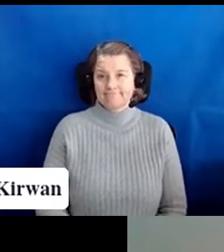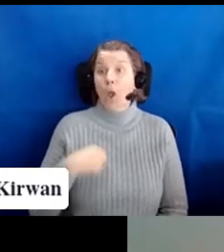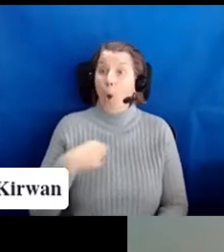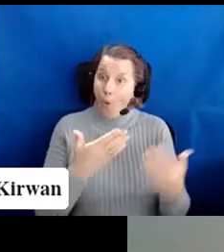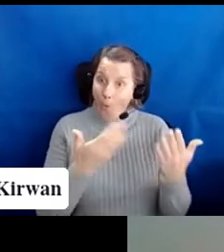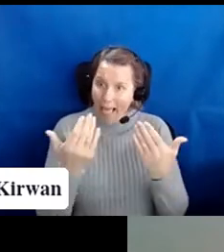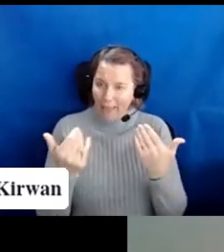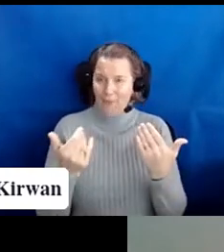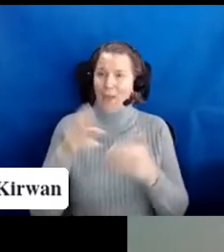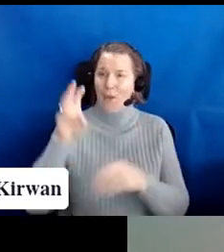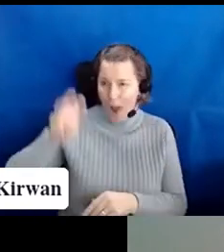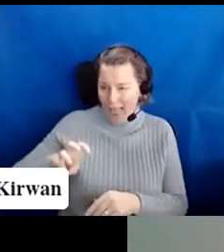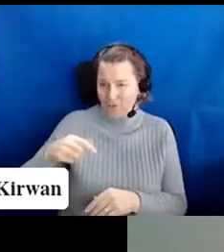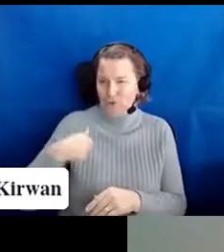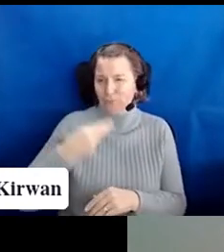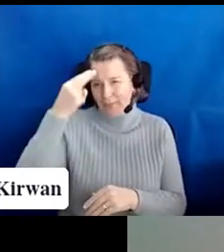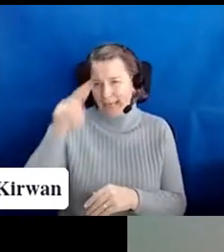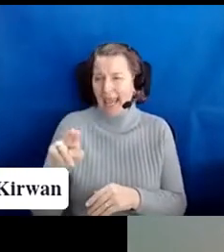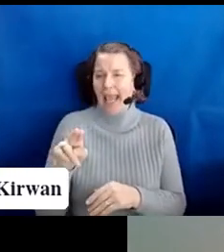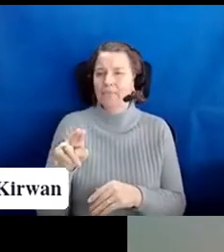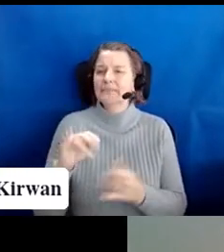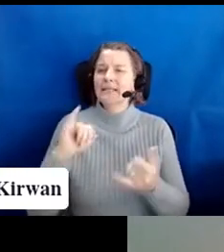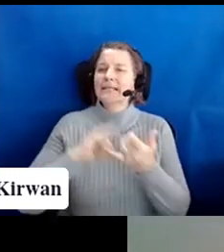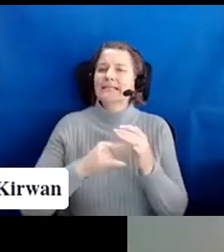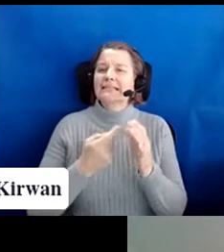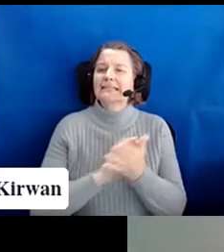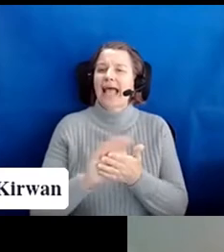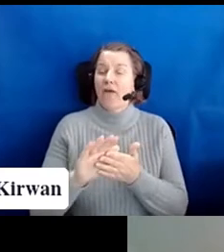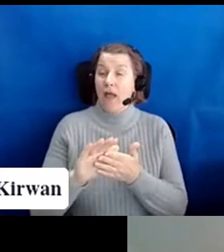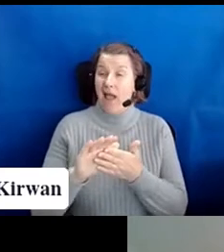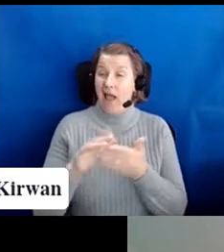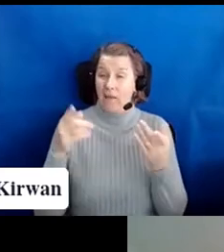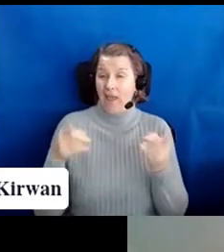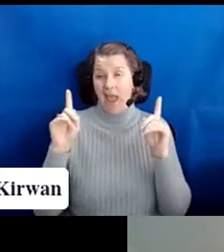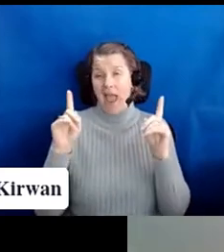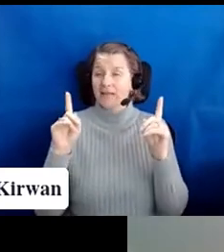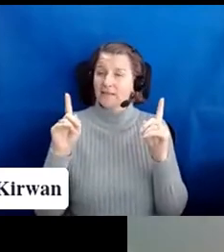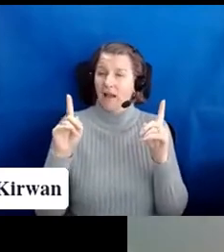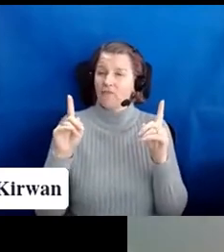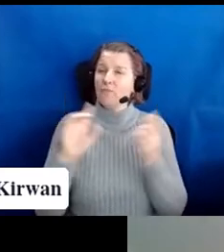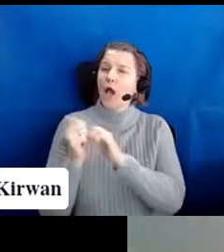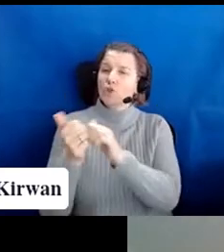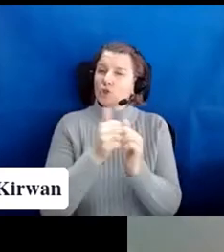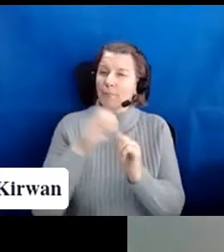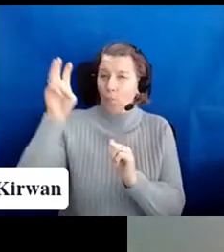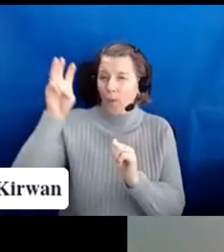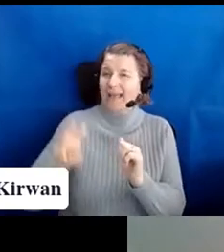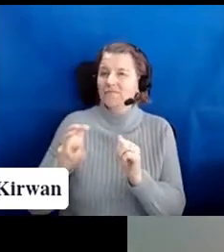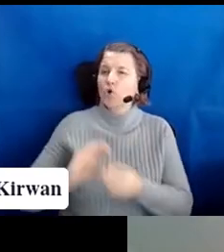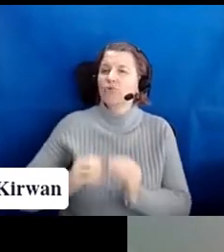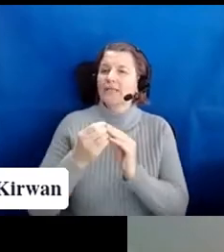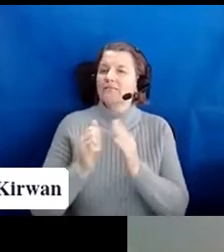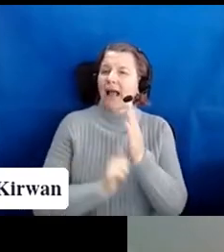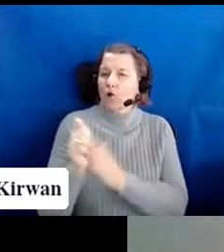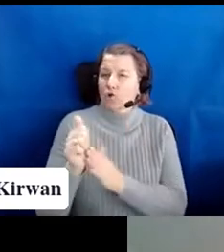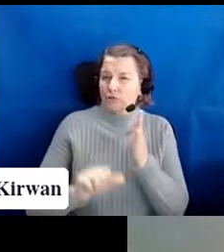Welcome in Welsh. My name's Sarah Mair Hughes. I am the Head of Partnerships in Wales for Creative and Cultural Skills. And